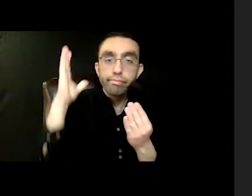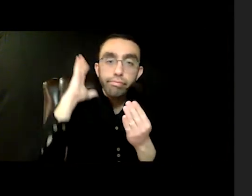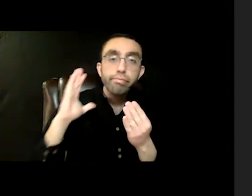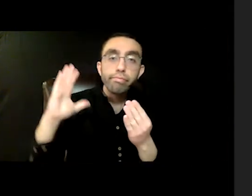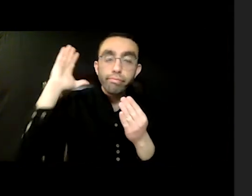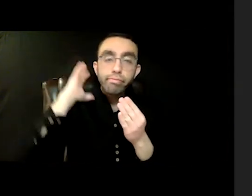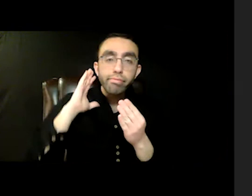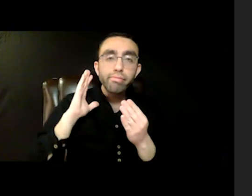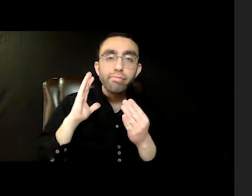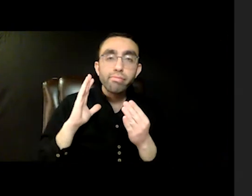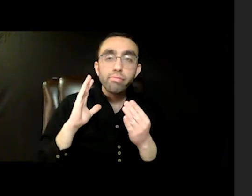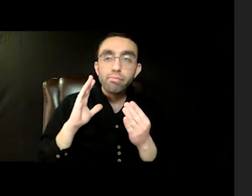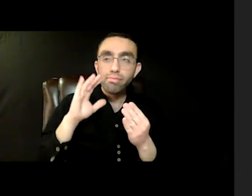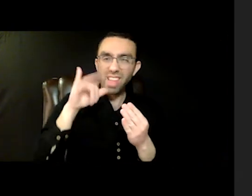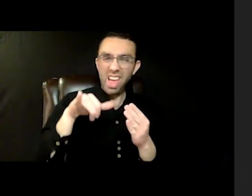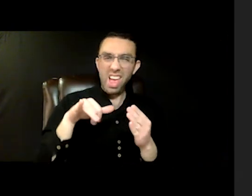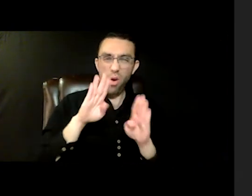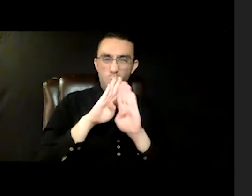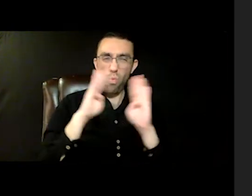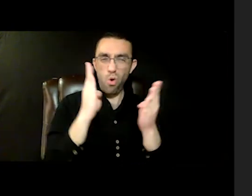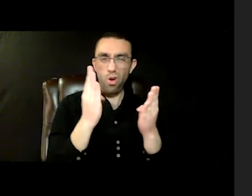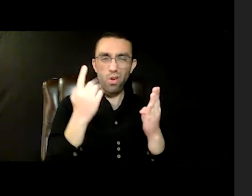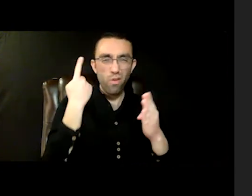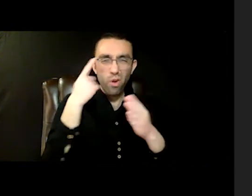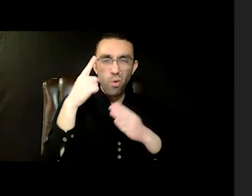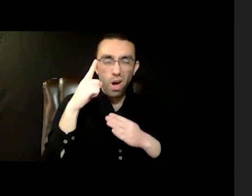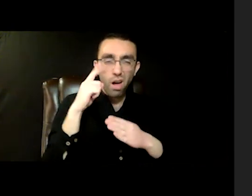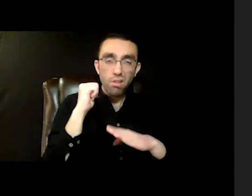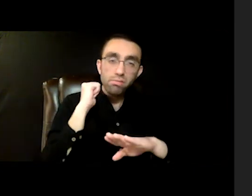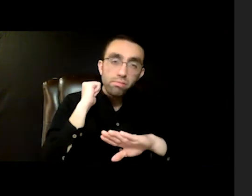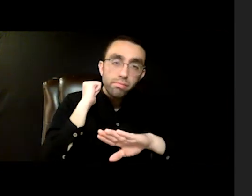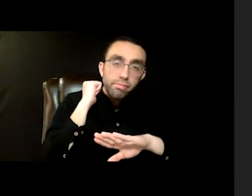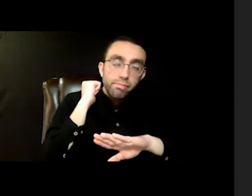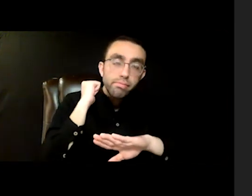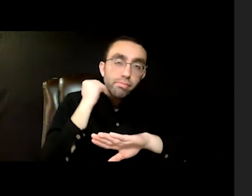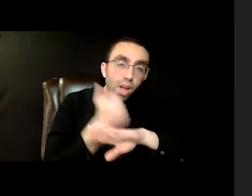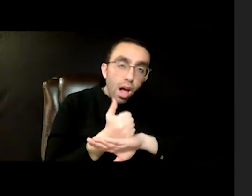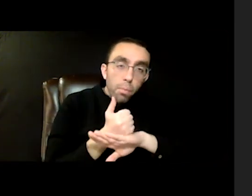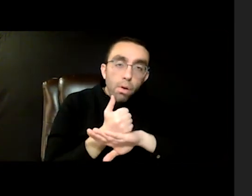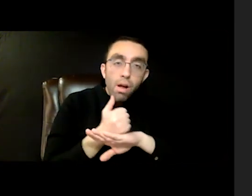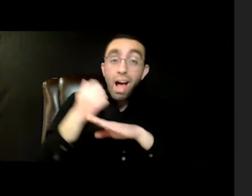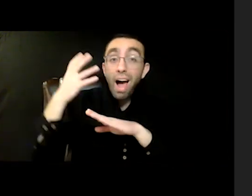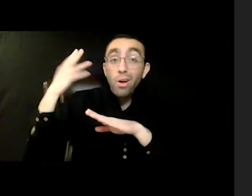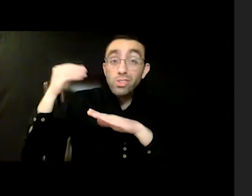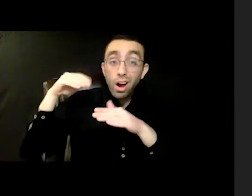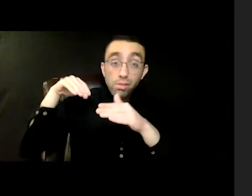keep outsiders out. They were designed to keep peasants in,